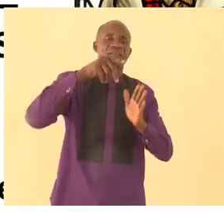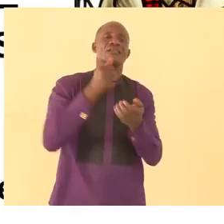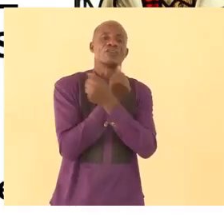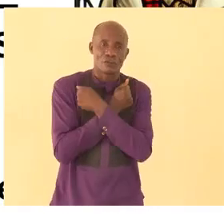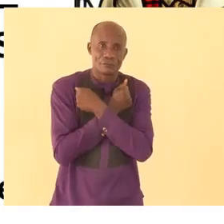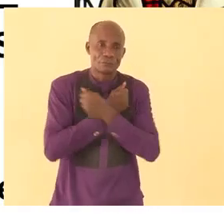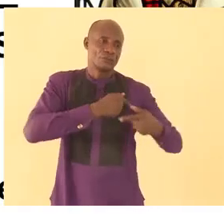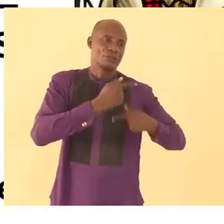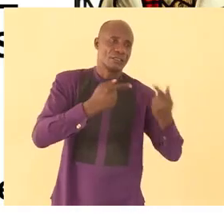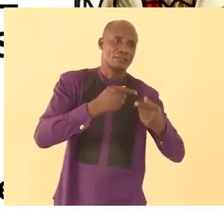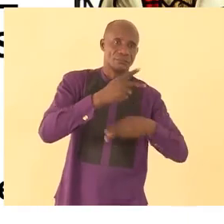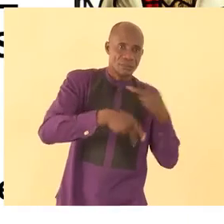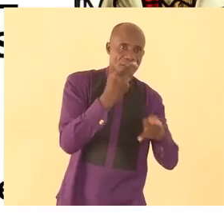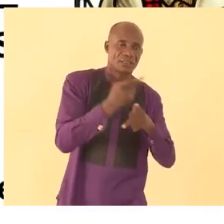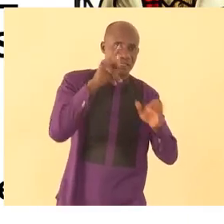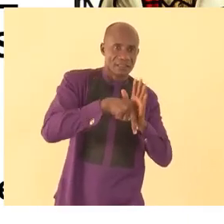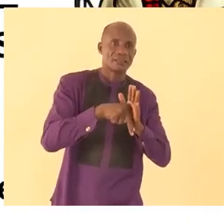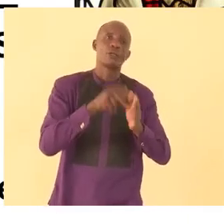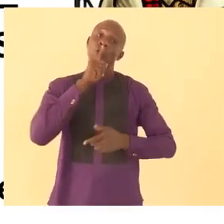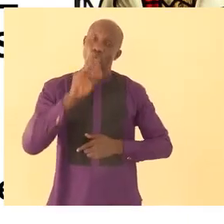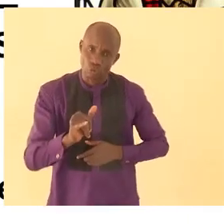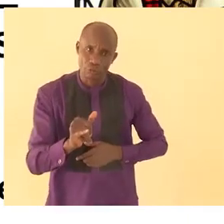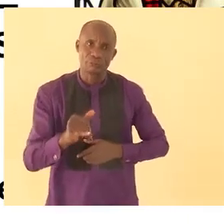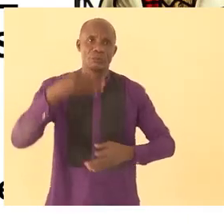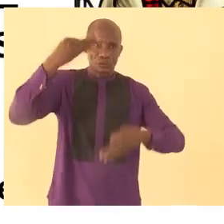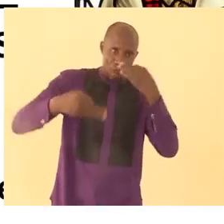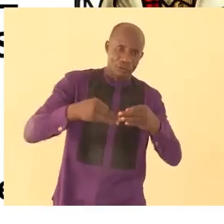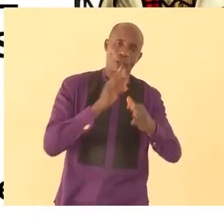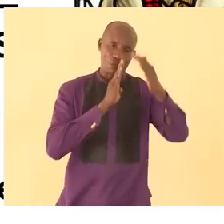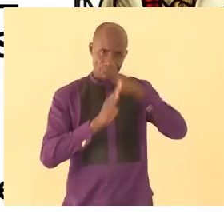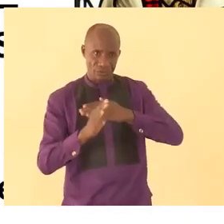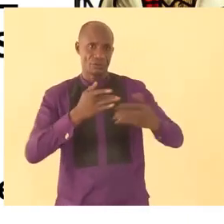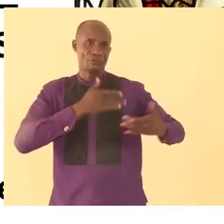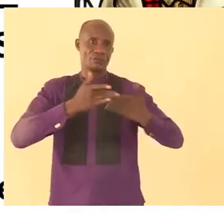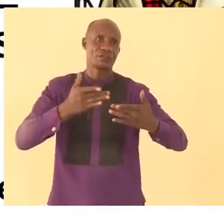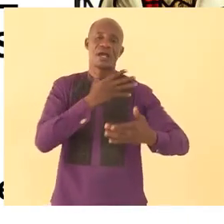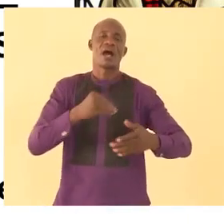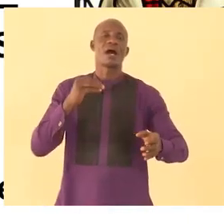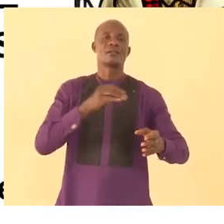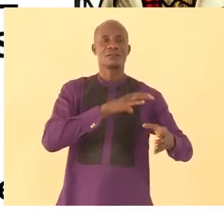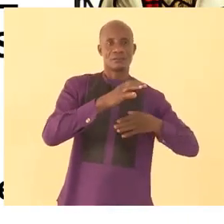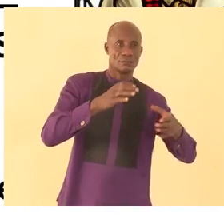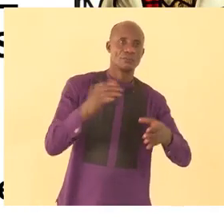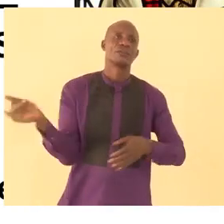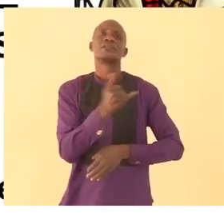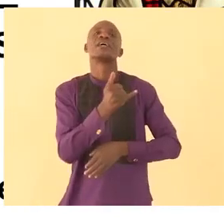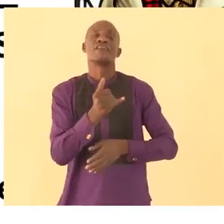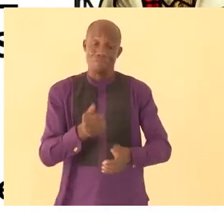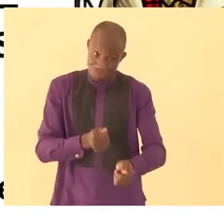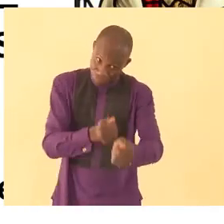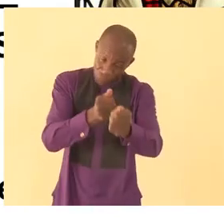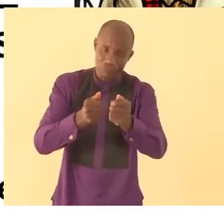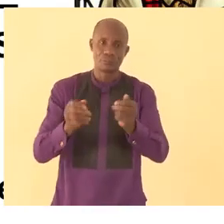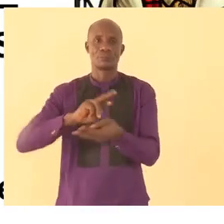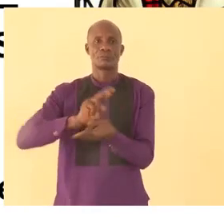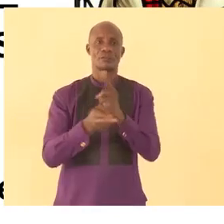generosity, kindness, truth, honesty, justice, humility, mercy, and compassion. They follow